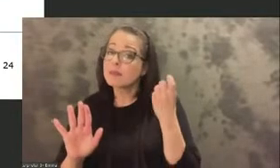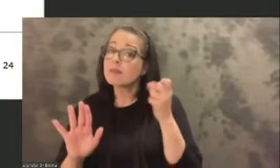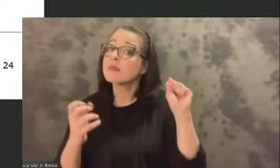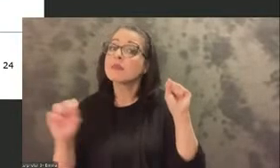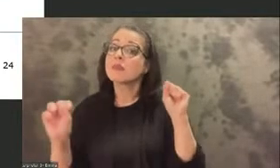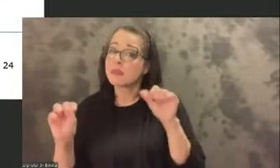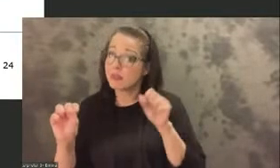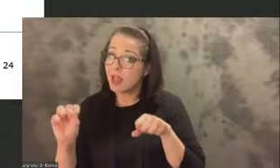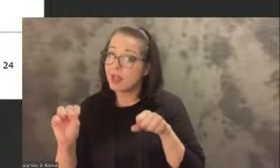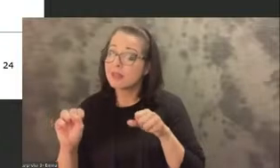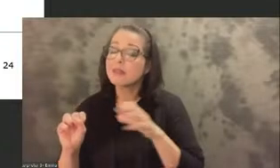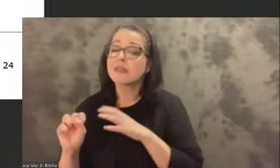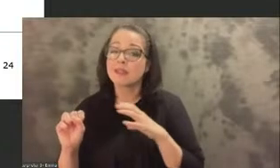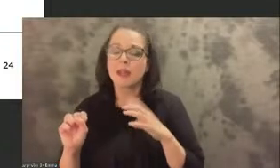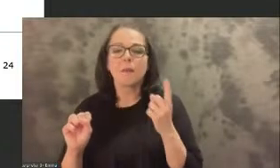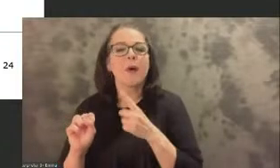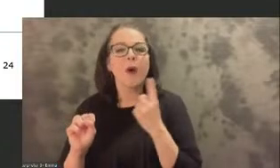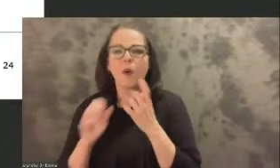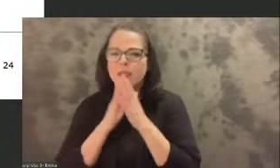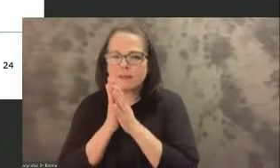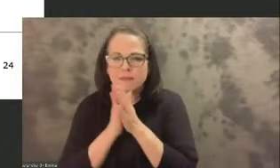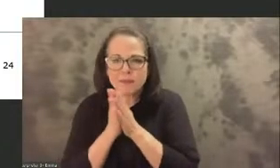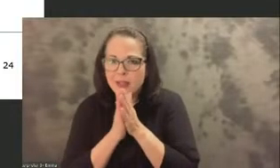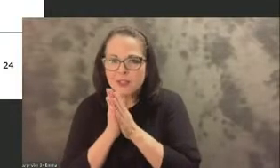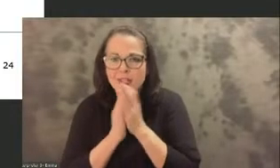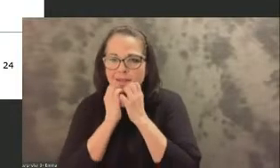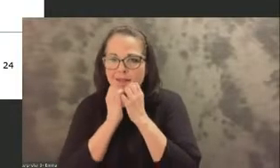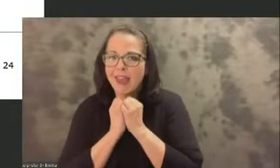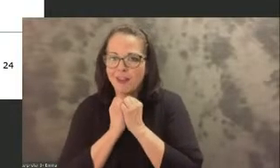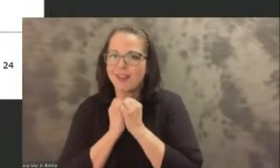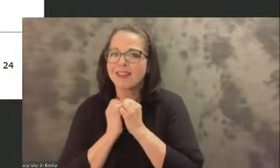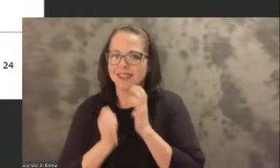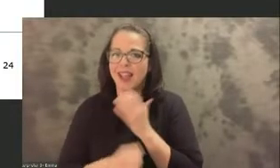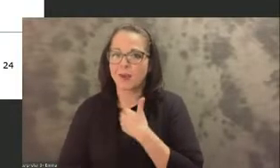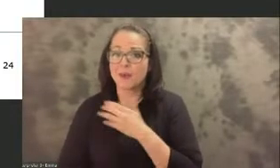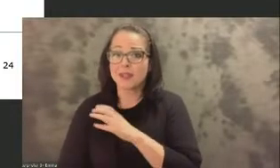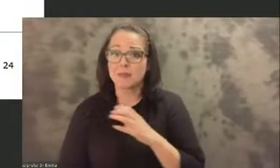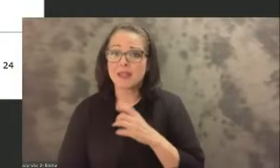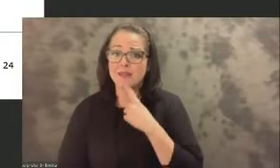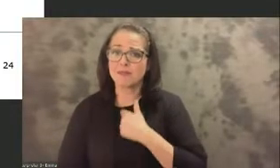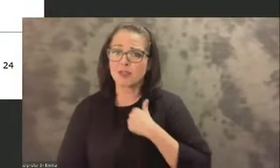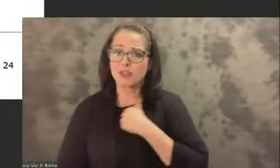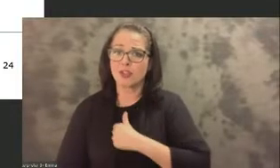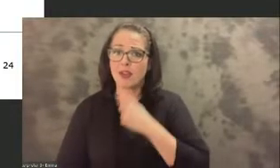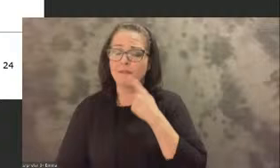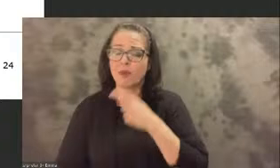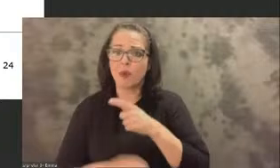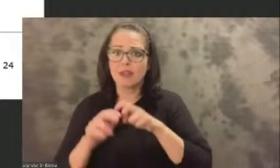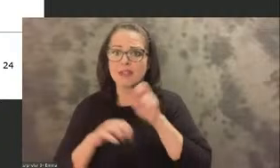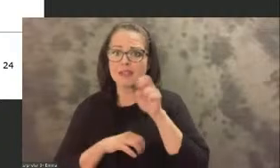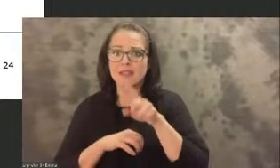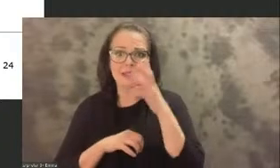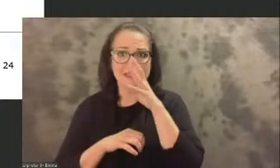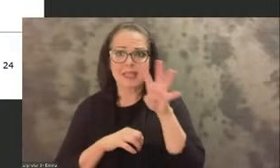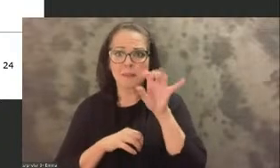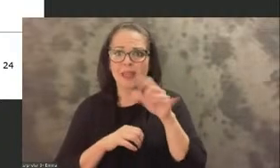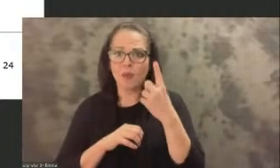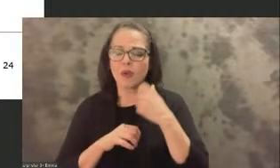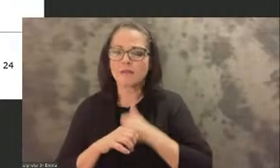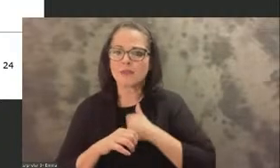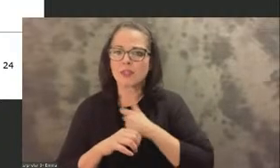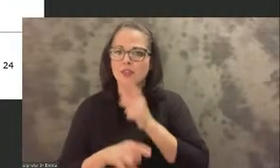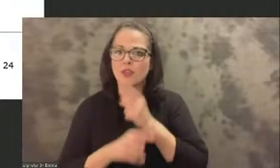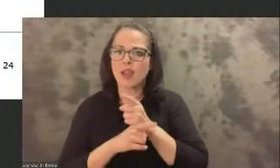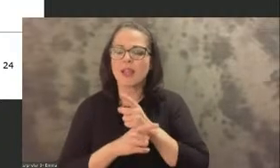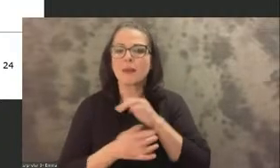always passionate and caring. And sir, I apologize for skipping over those. You're right, medical respite was a